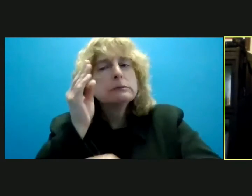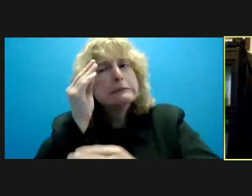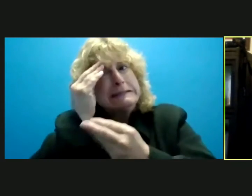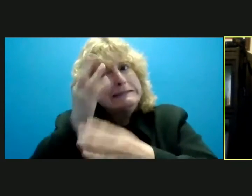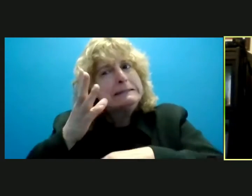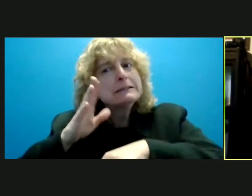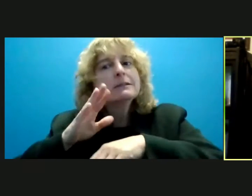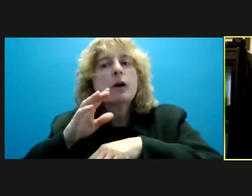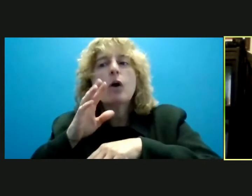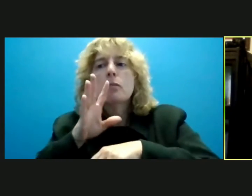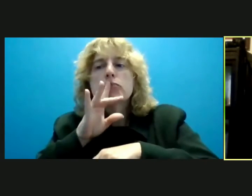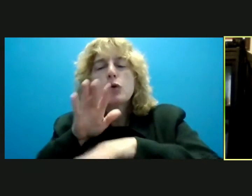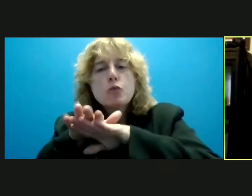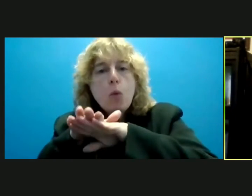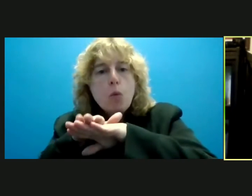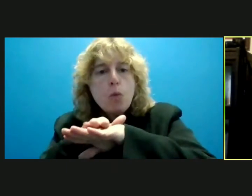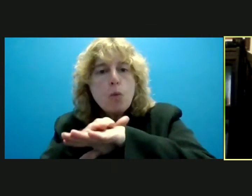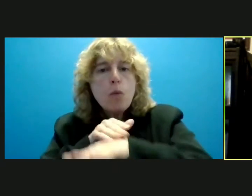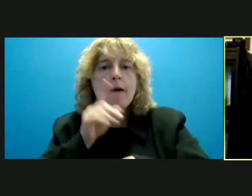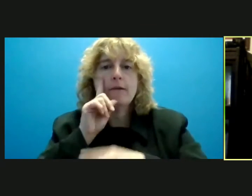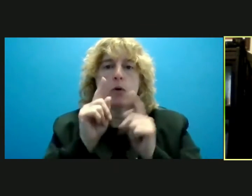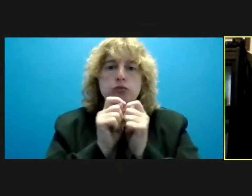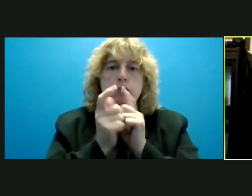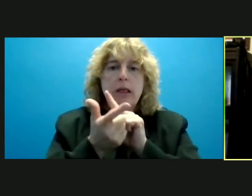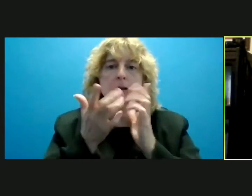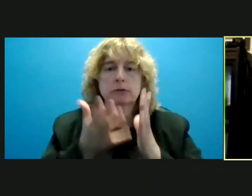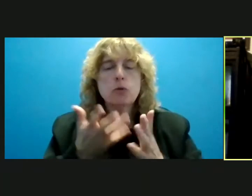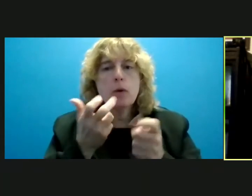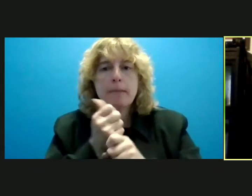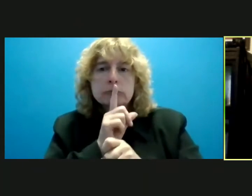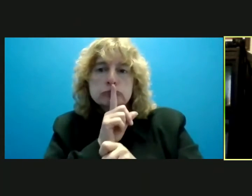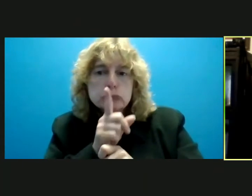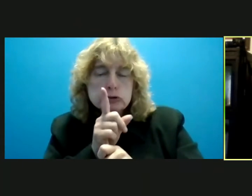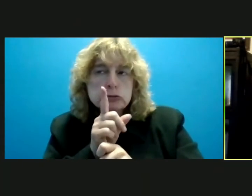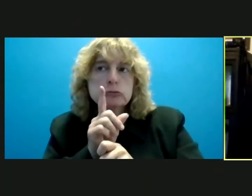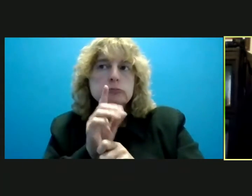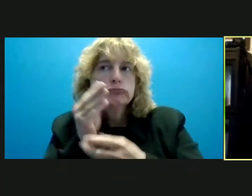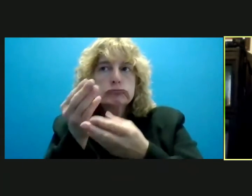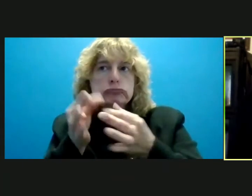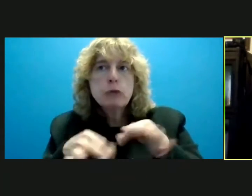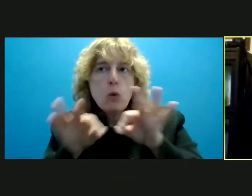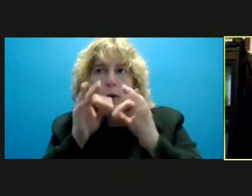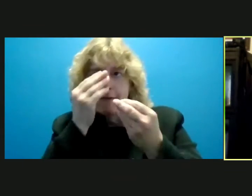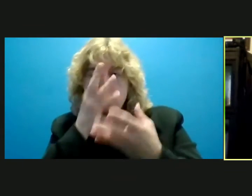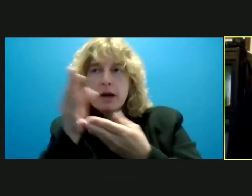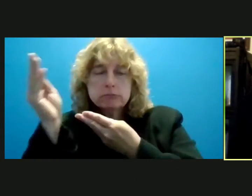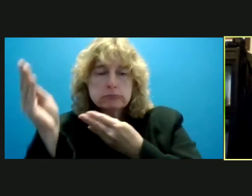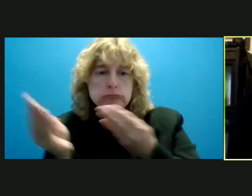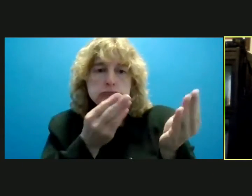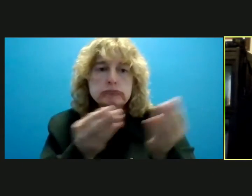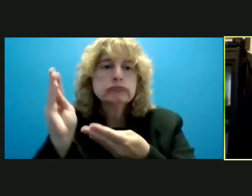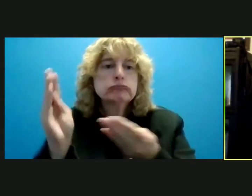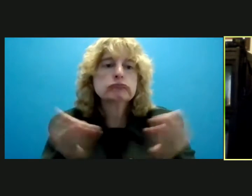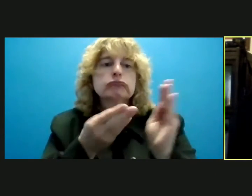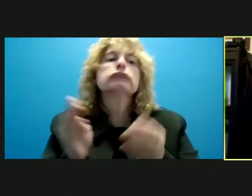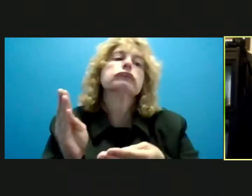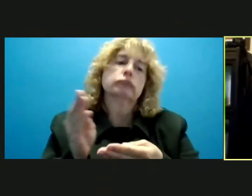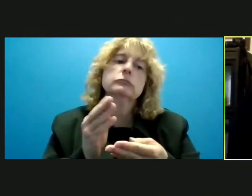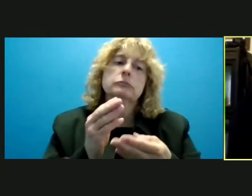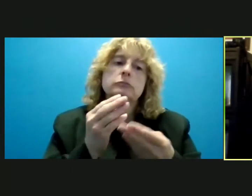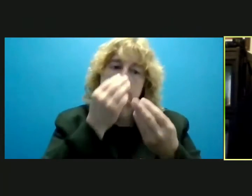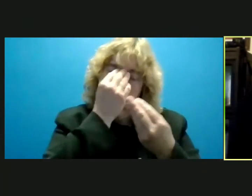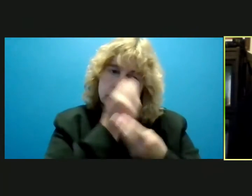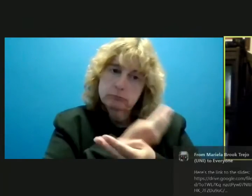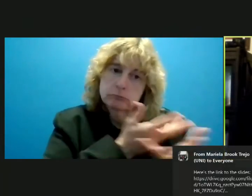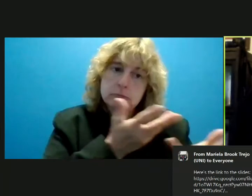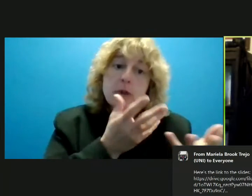important information that you are sharing correctly. Please turn off your cameras when you're not speaking to ensure that